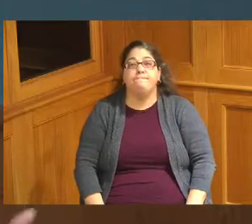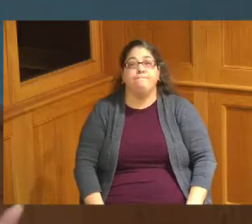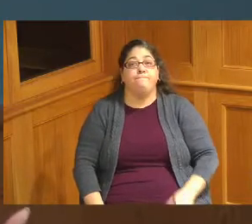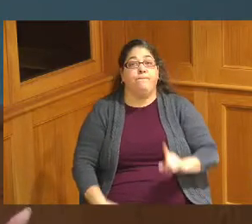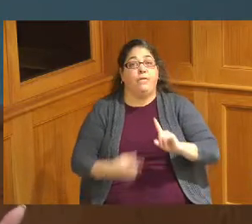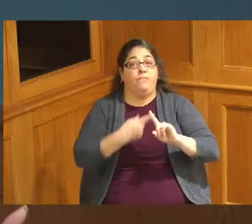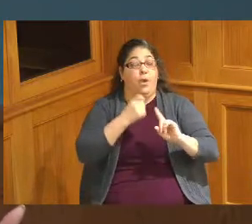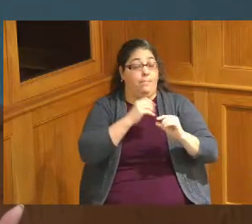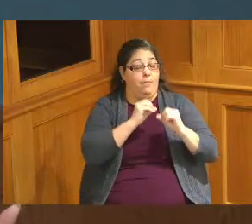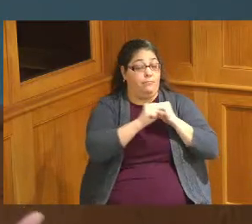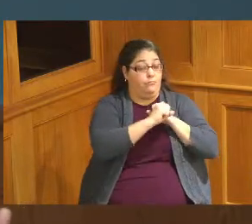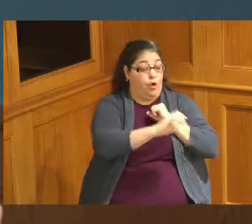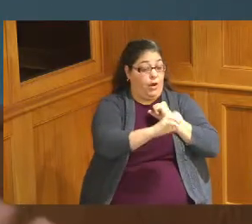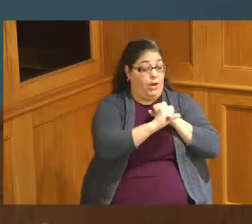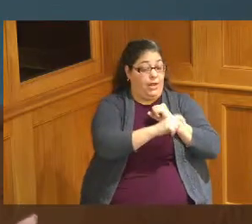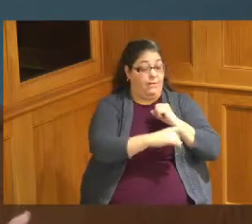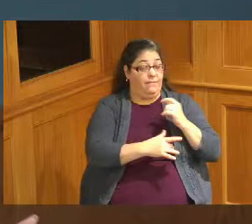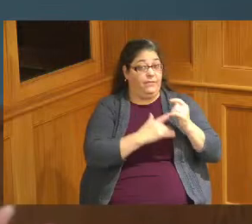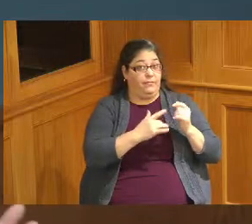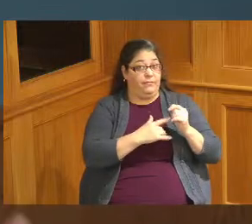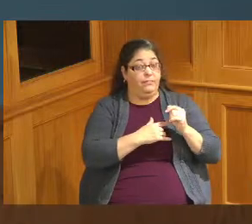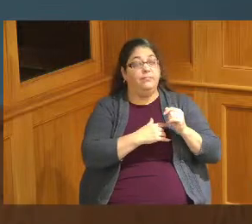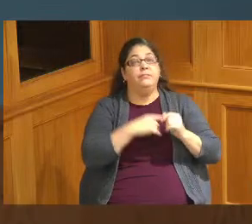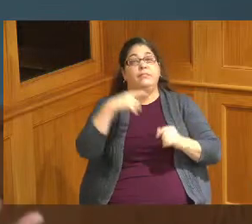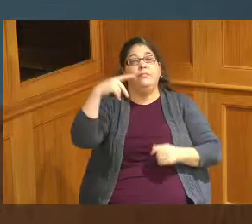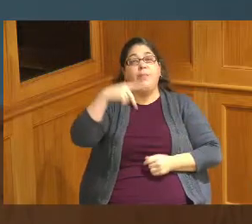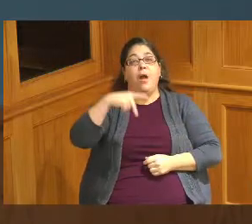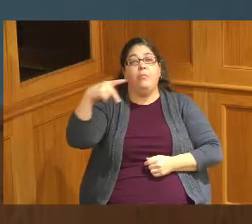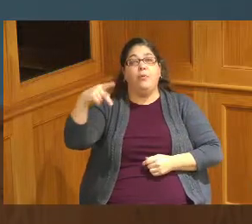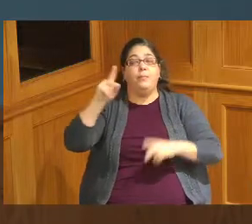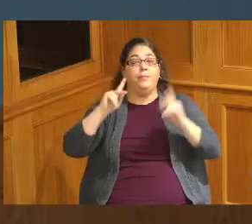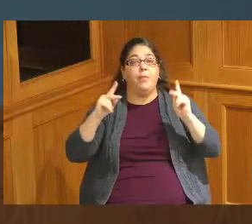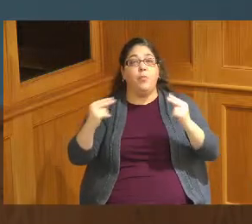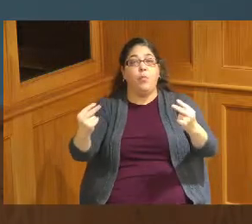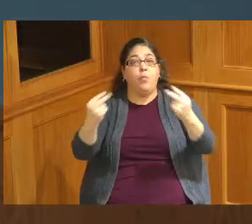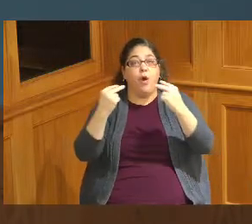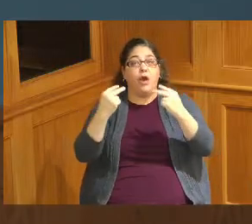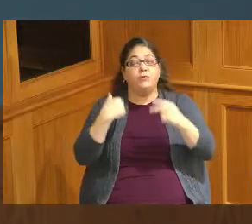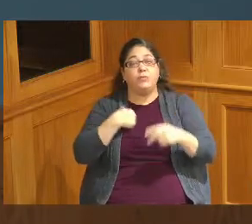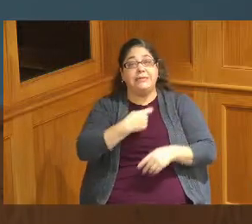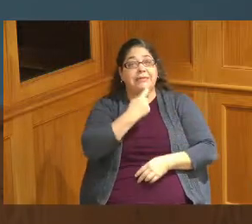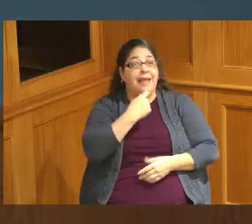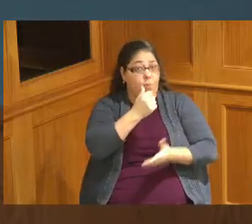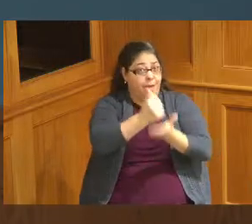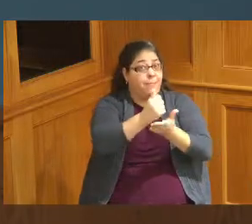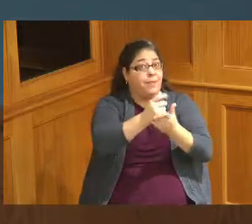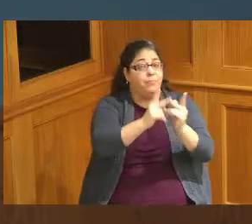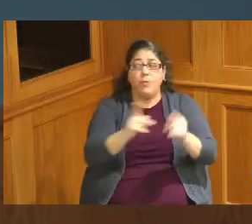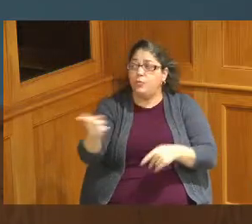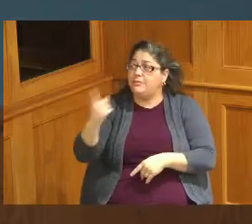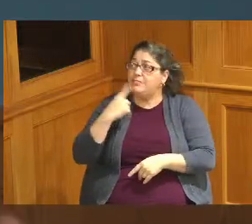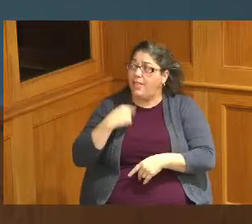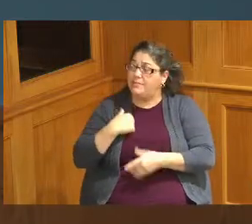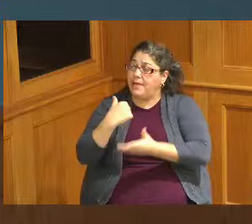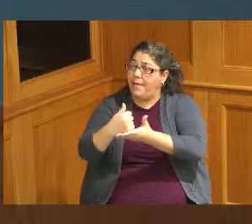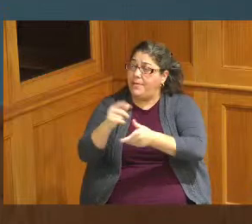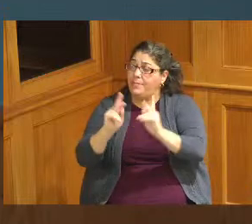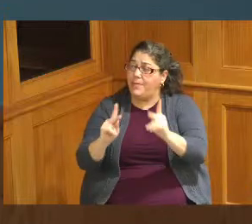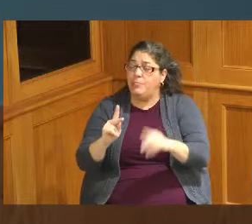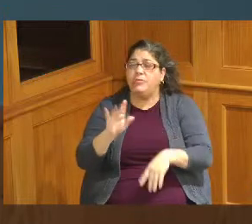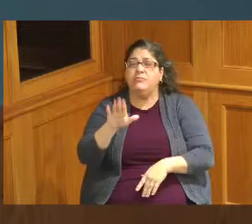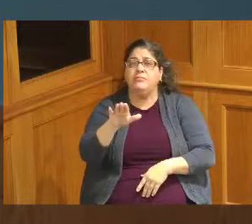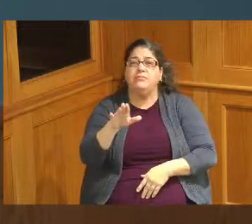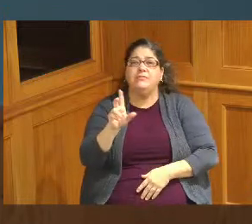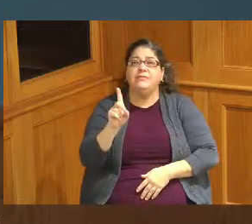marketing standpoint is we got this PowerPoint, people are watching. Of course, we're saying we're helping people. You're saying we're helping people. But we're in the days